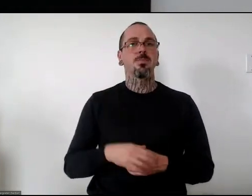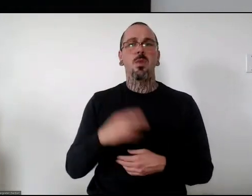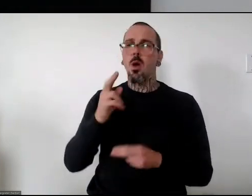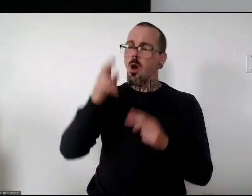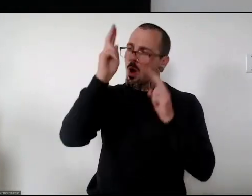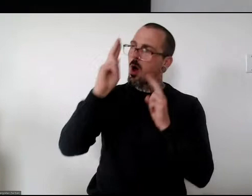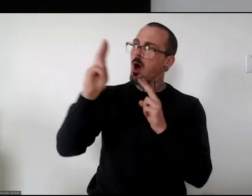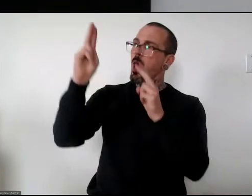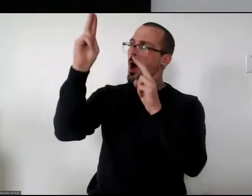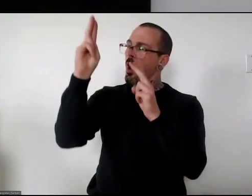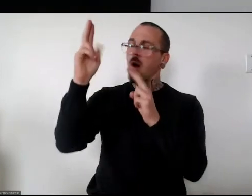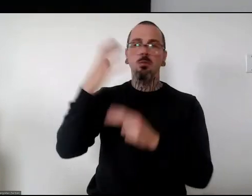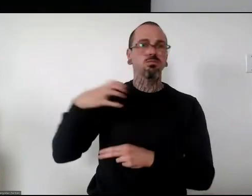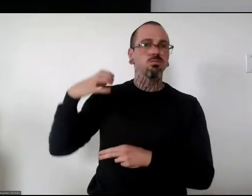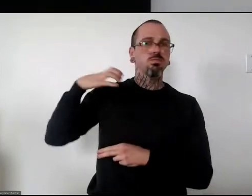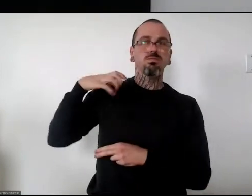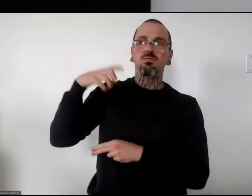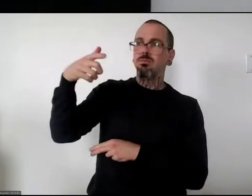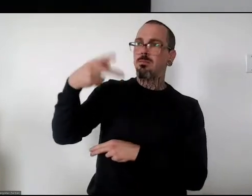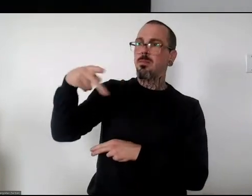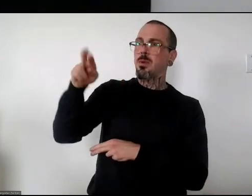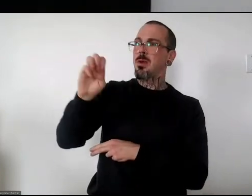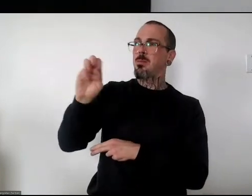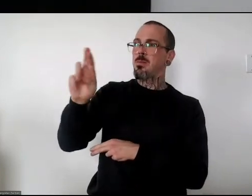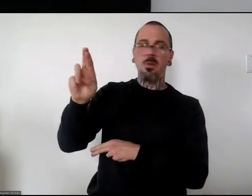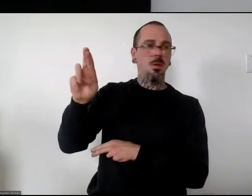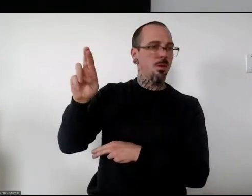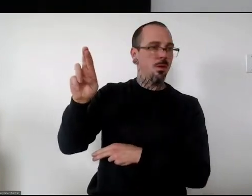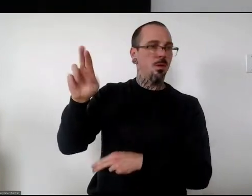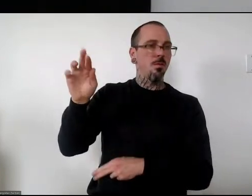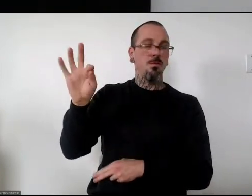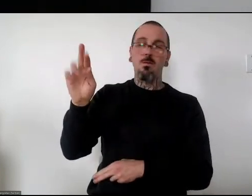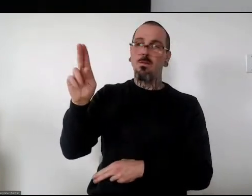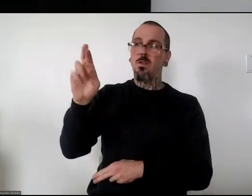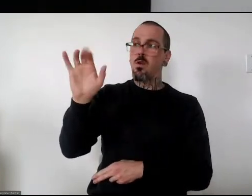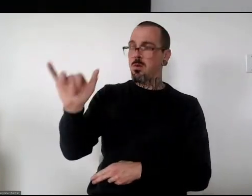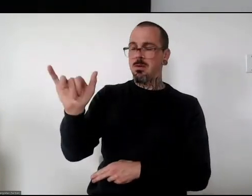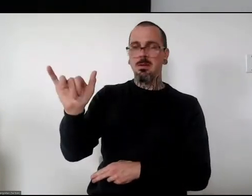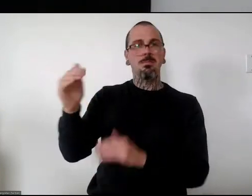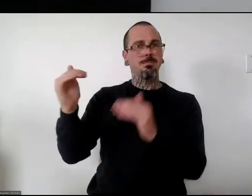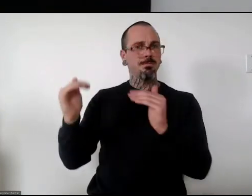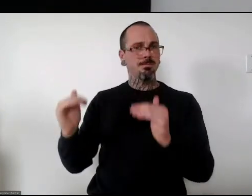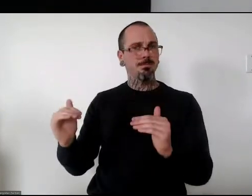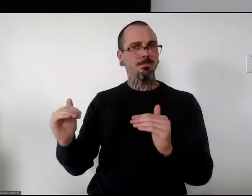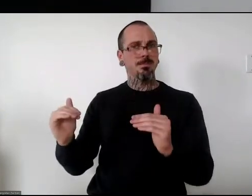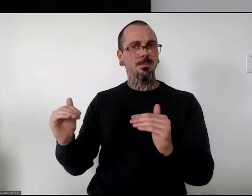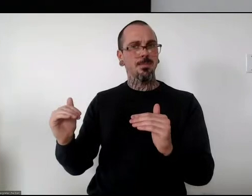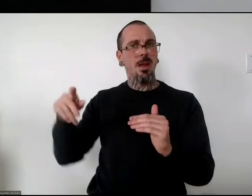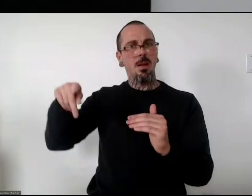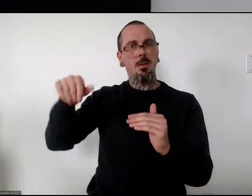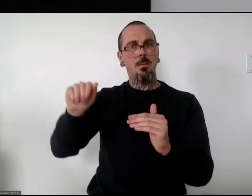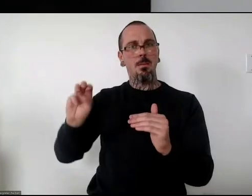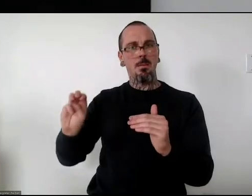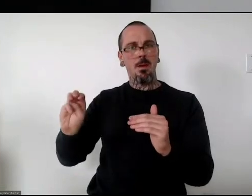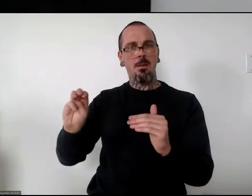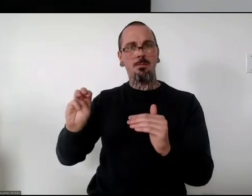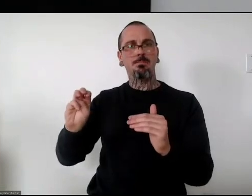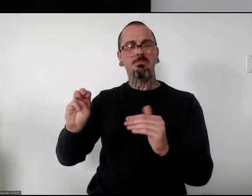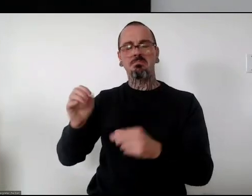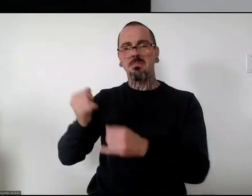and Honourable Pam Parsons, Minister of Women and Gender Equality, and invited guests and